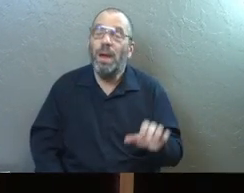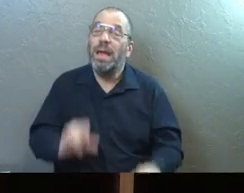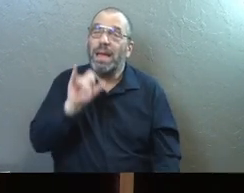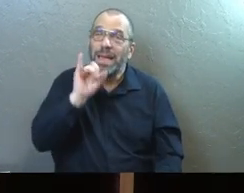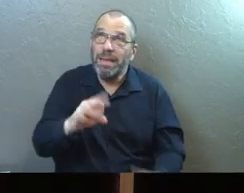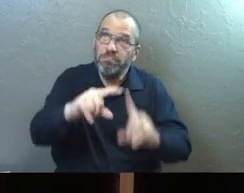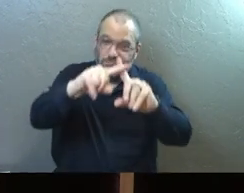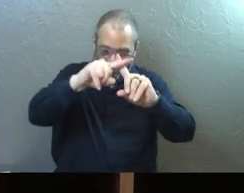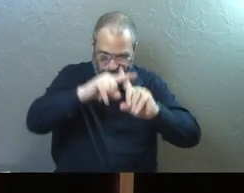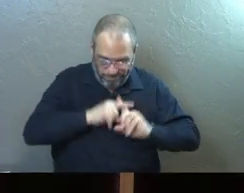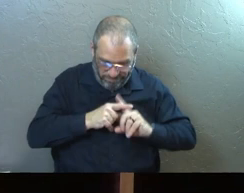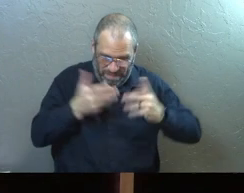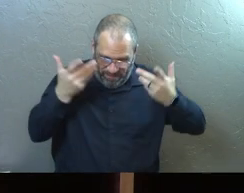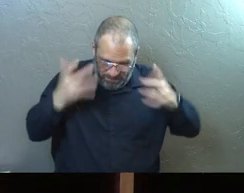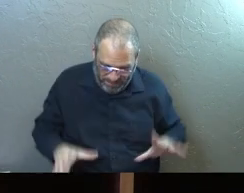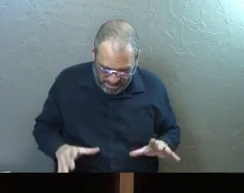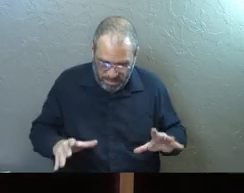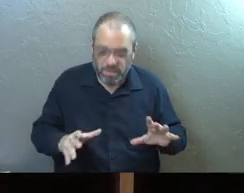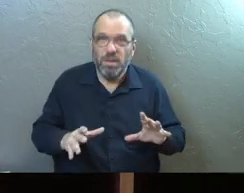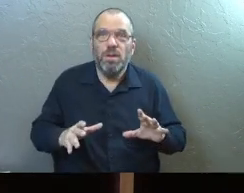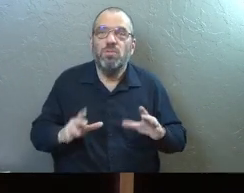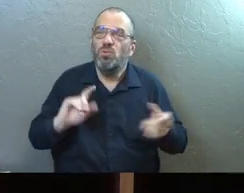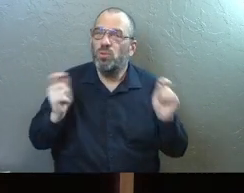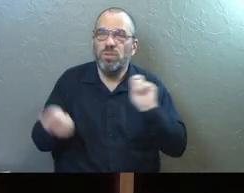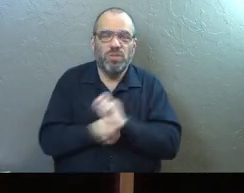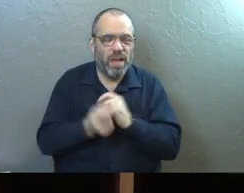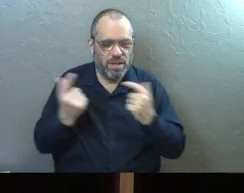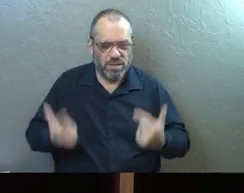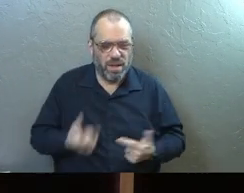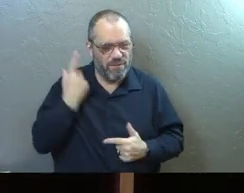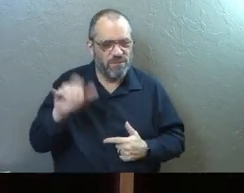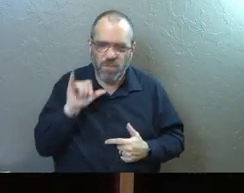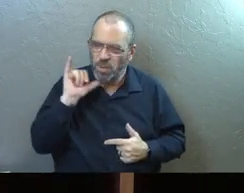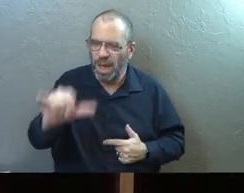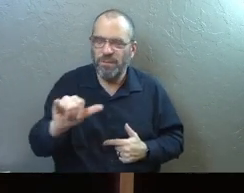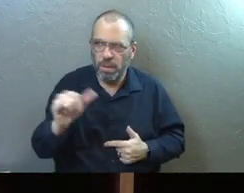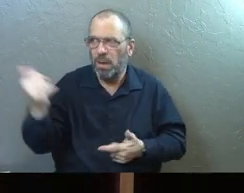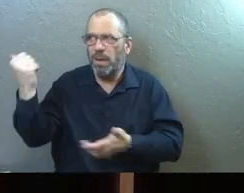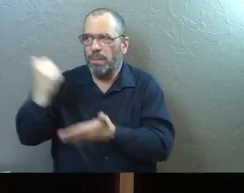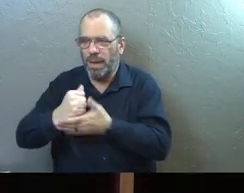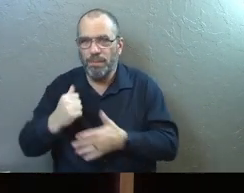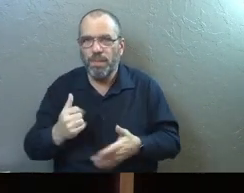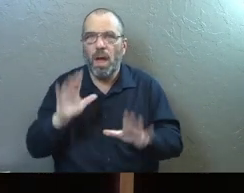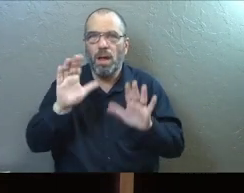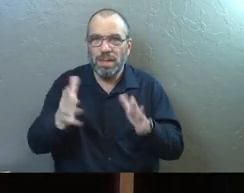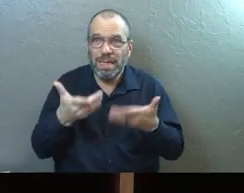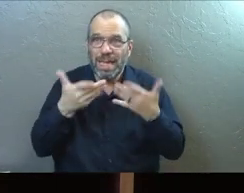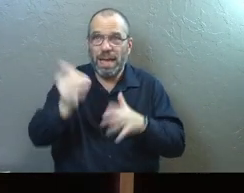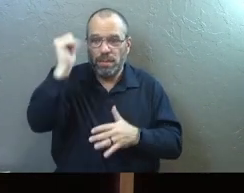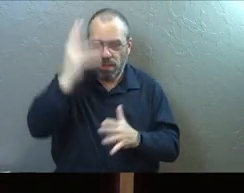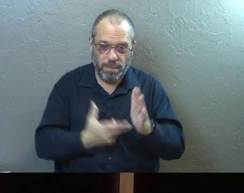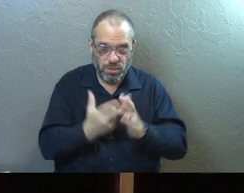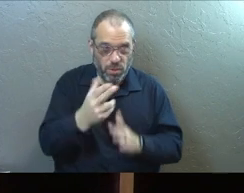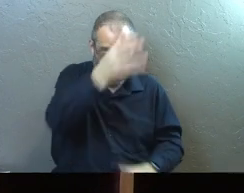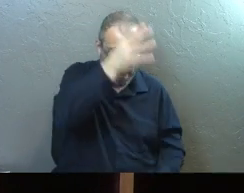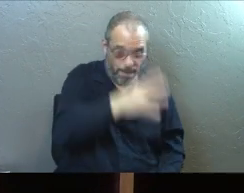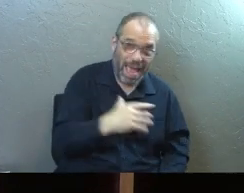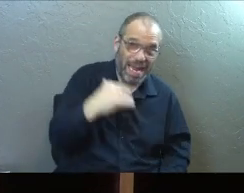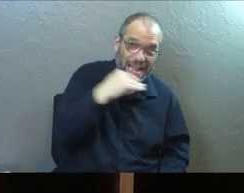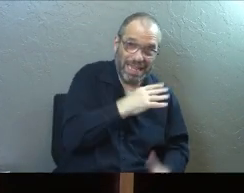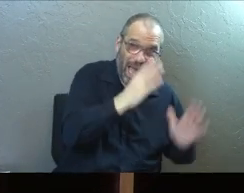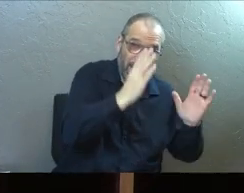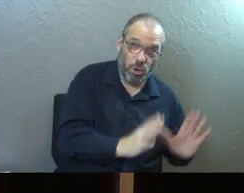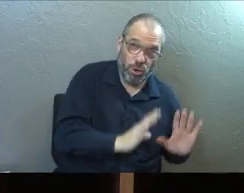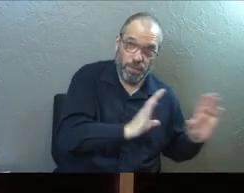If you are in Christ, you are forever changed. Amen. Right? Let God be true and every man a